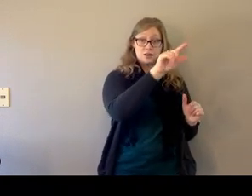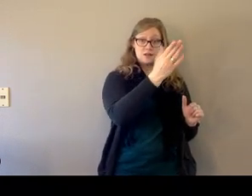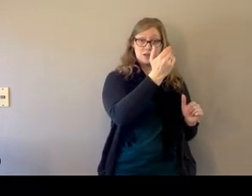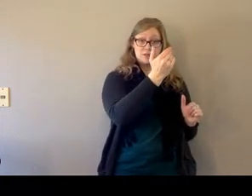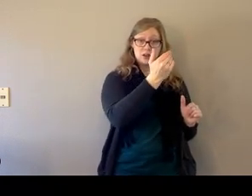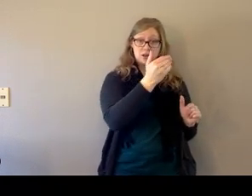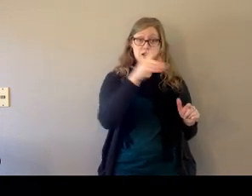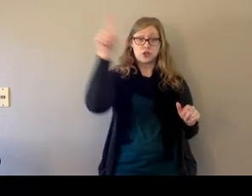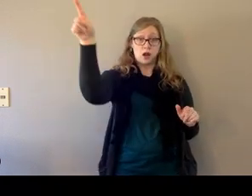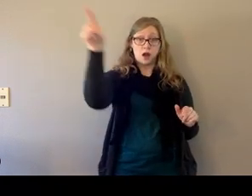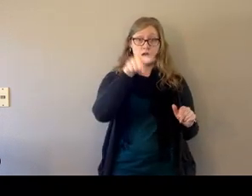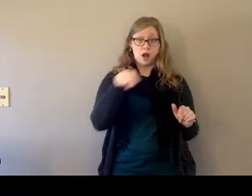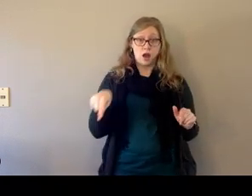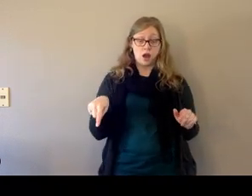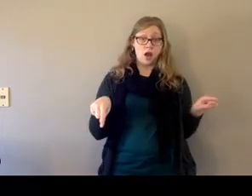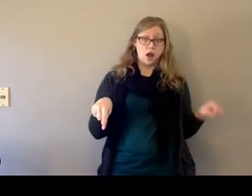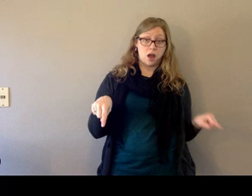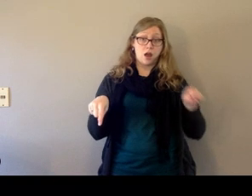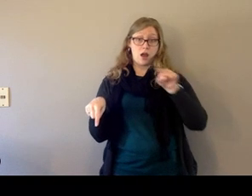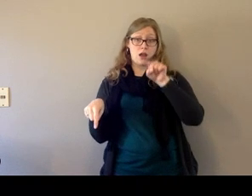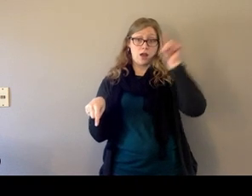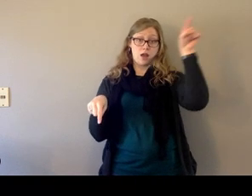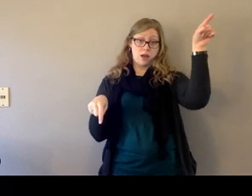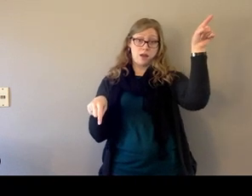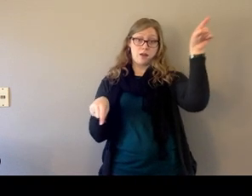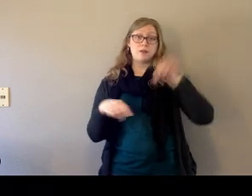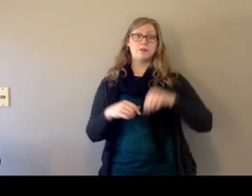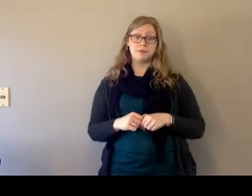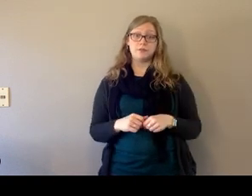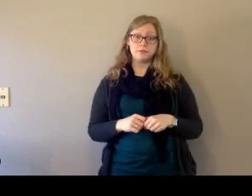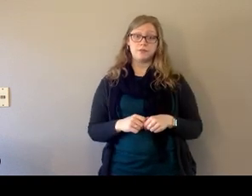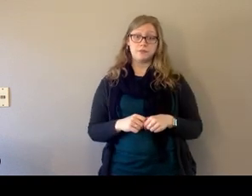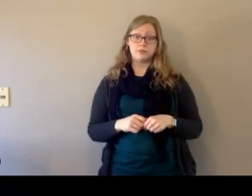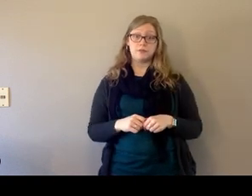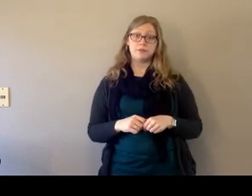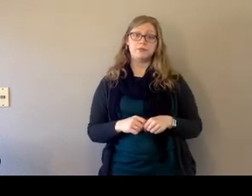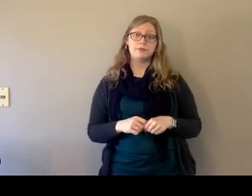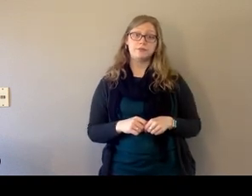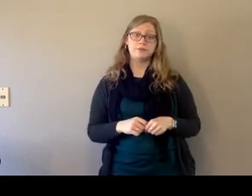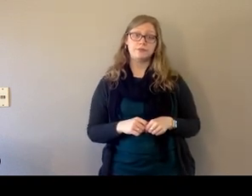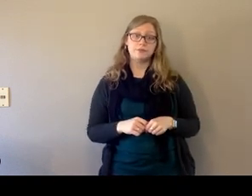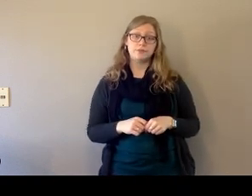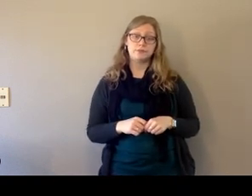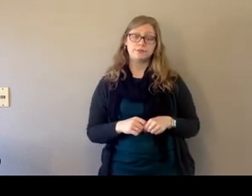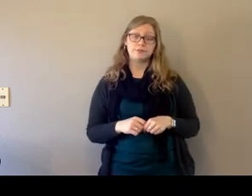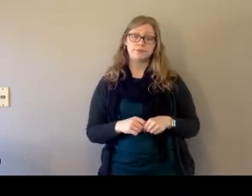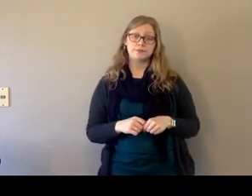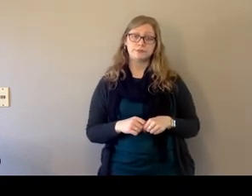angle ECD.